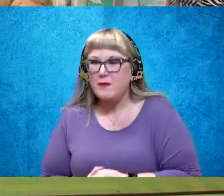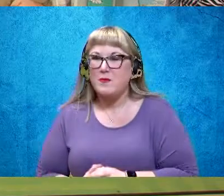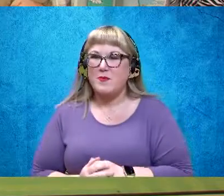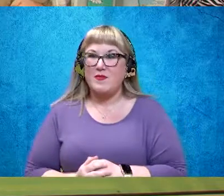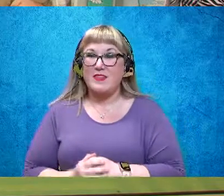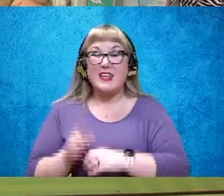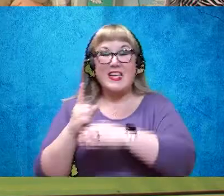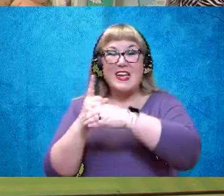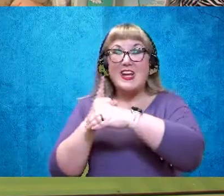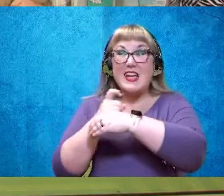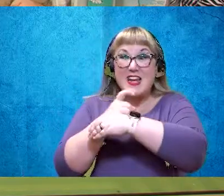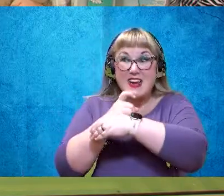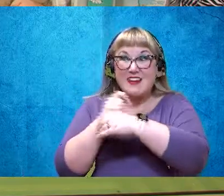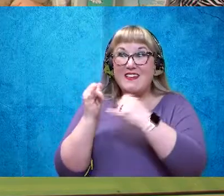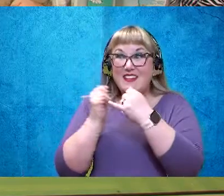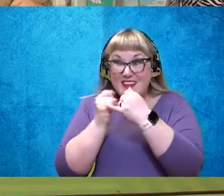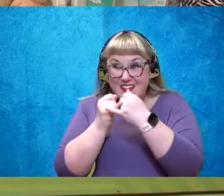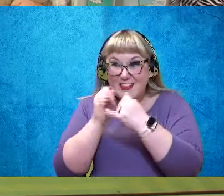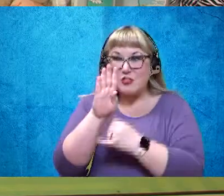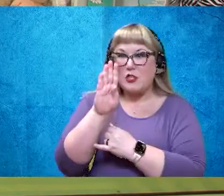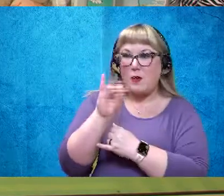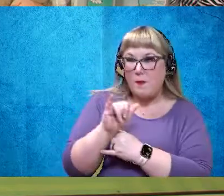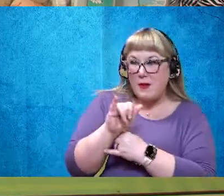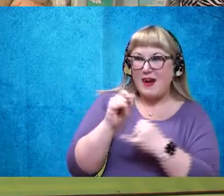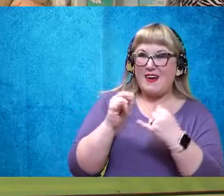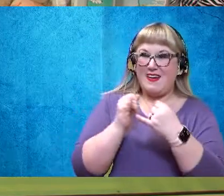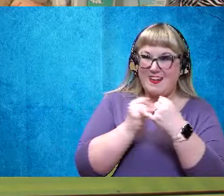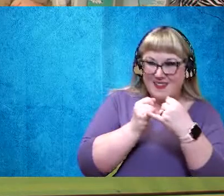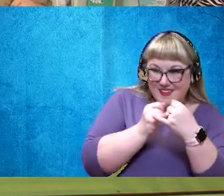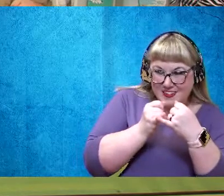by Inch by Leo Leone.